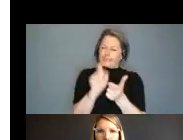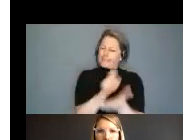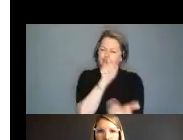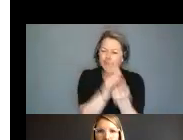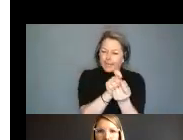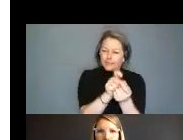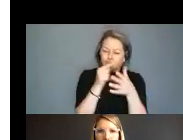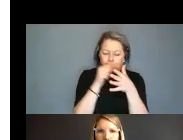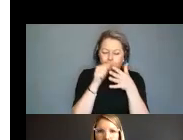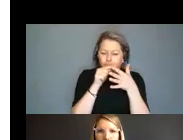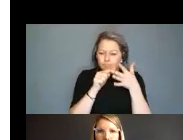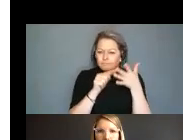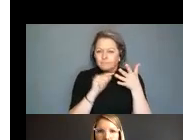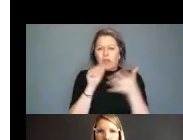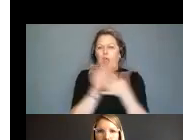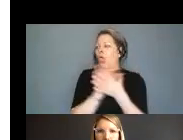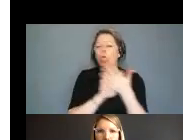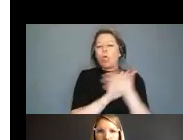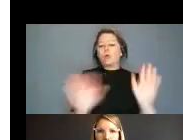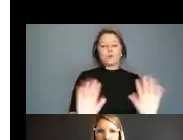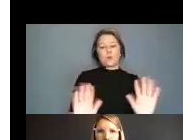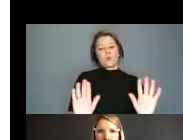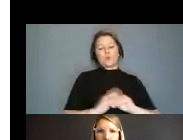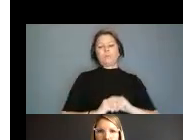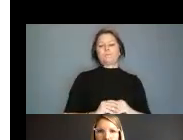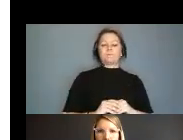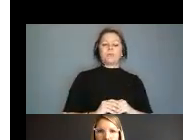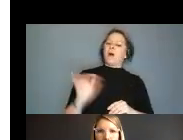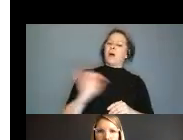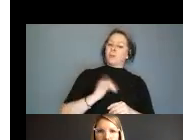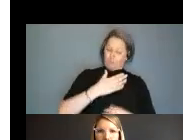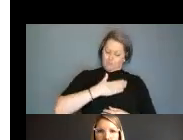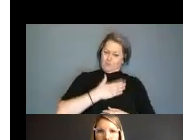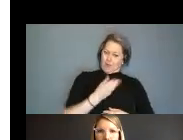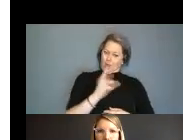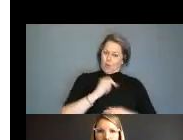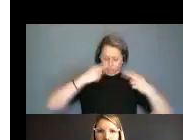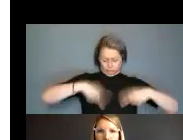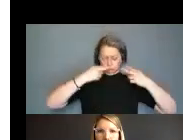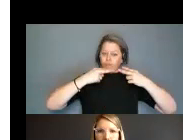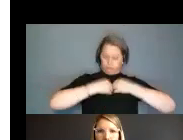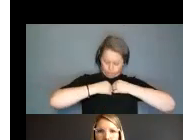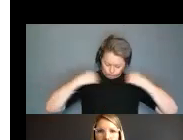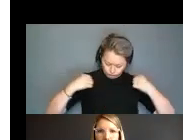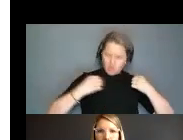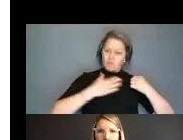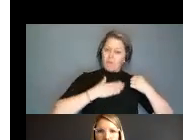Also, that self-reflection piece. What are my values in relation to risk? So I may never live like that, but maybe